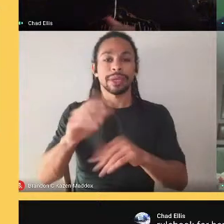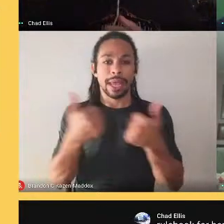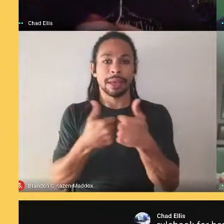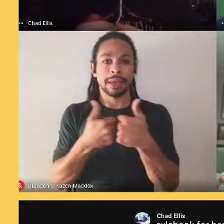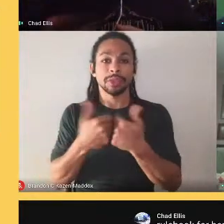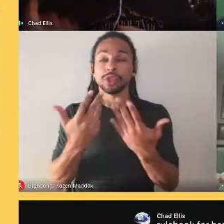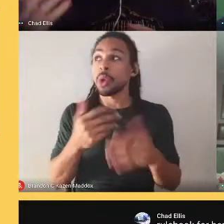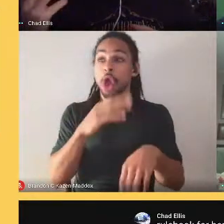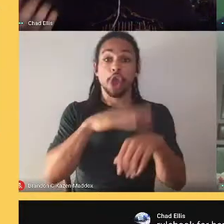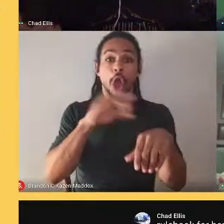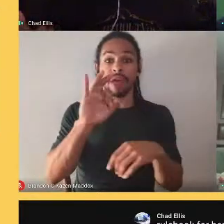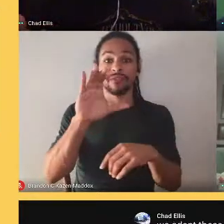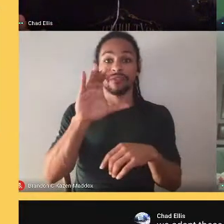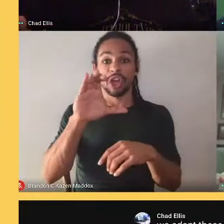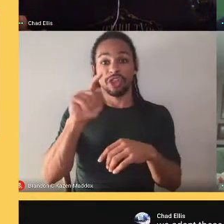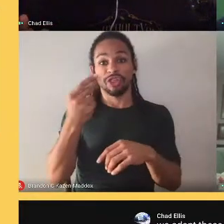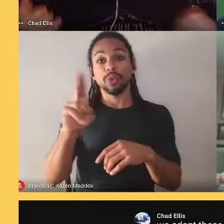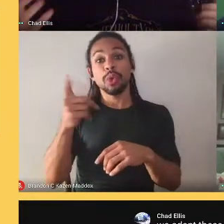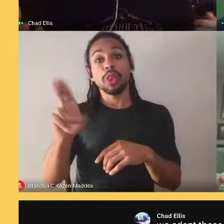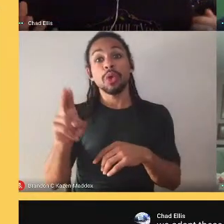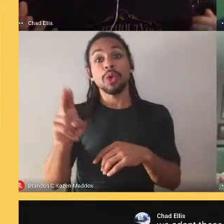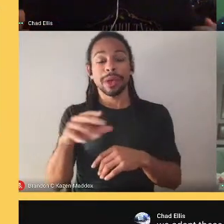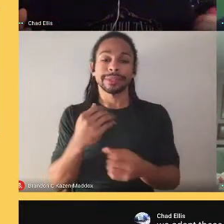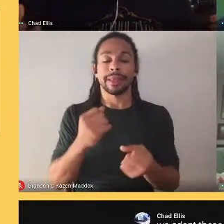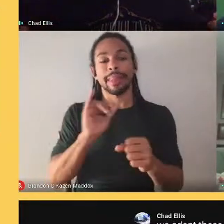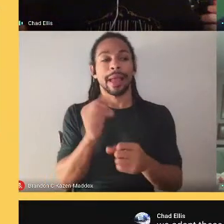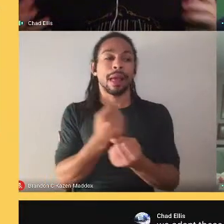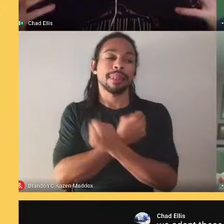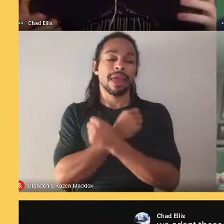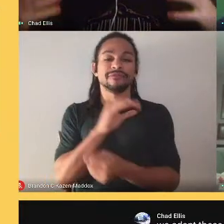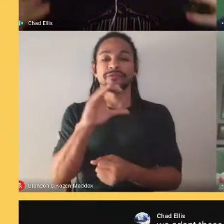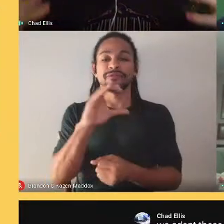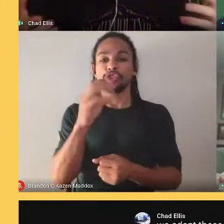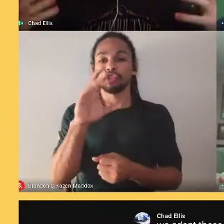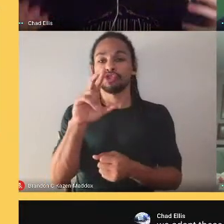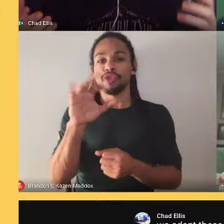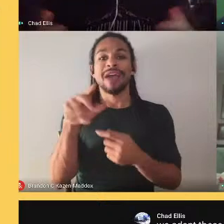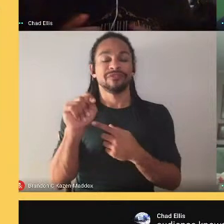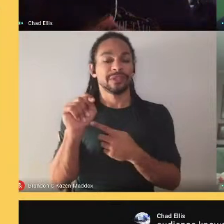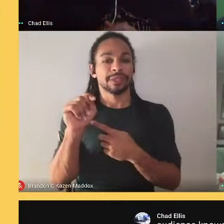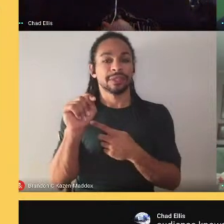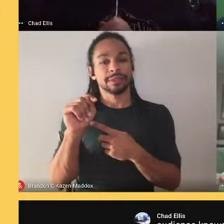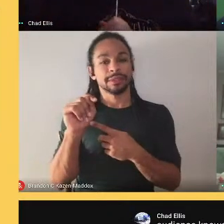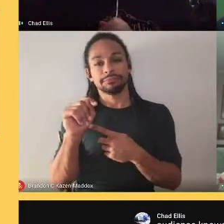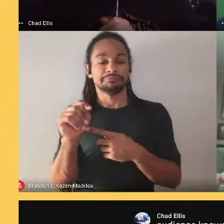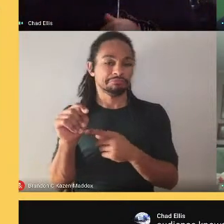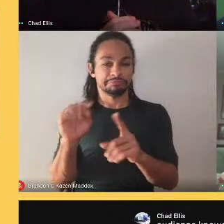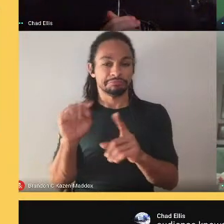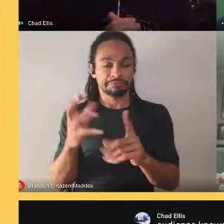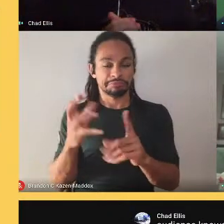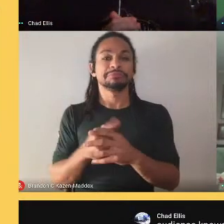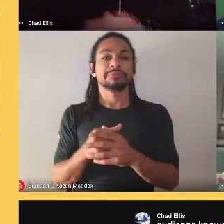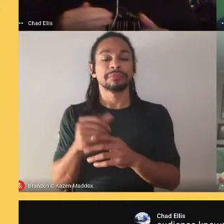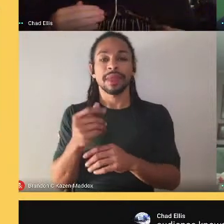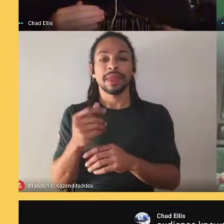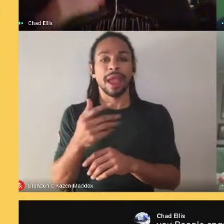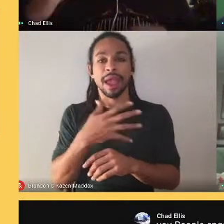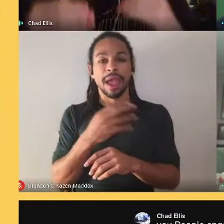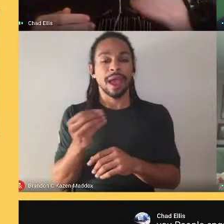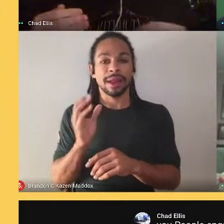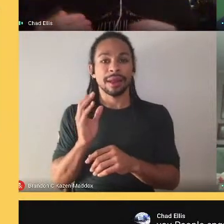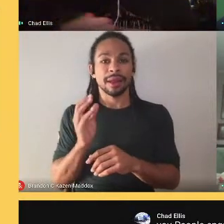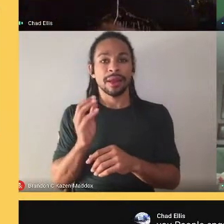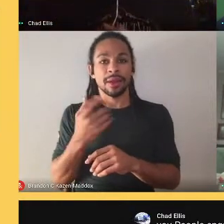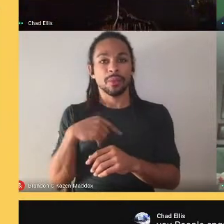this Lovecraftian system, and we all have, you know, I think our culture as a whole has kind of come to this place with Lovecraft of realizing like we should move forward from